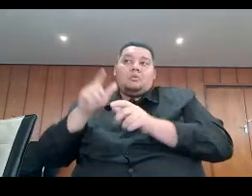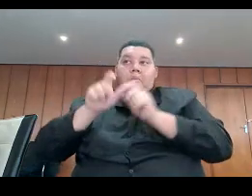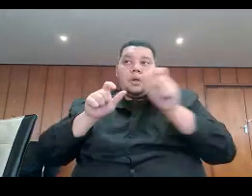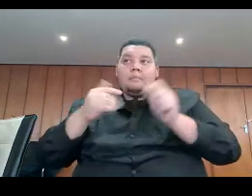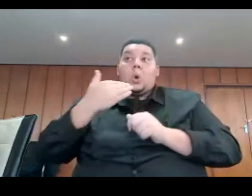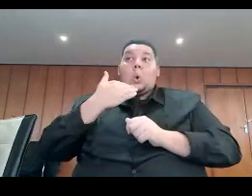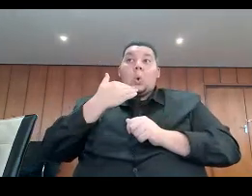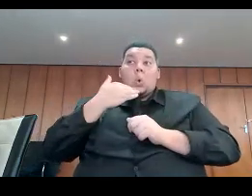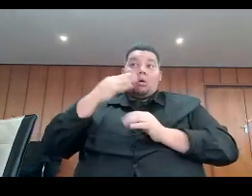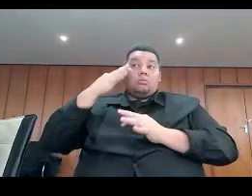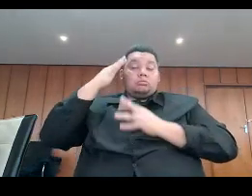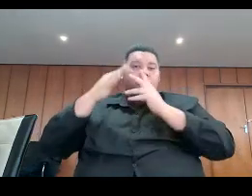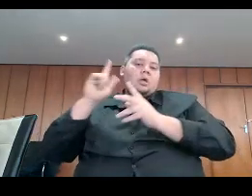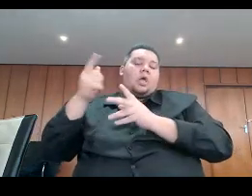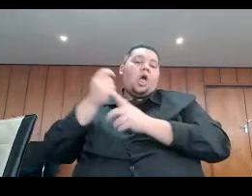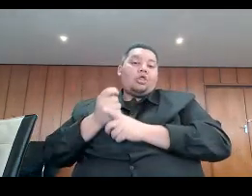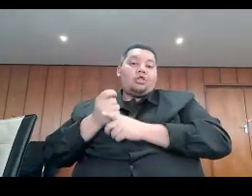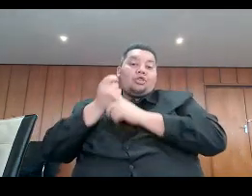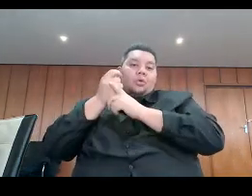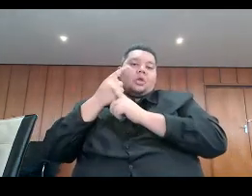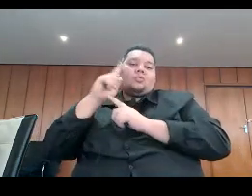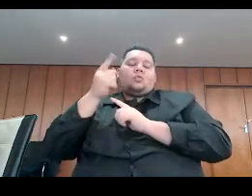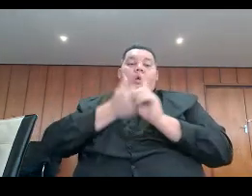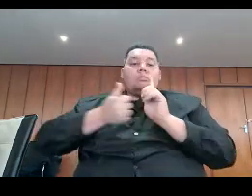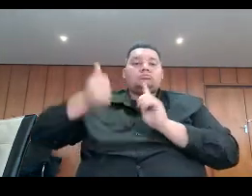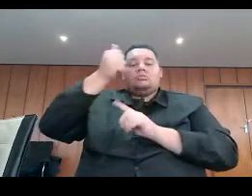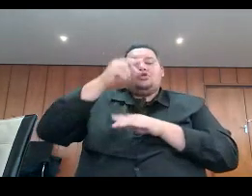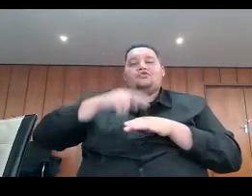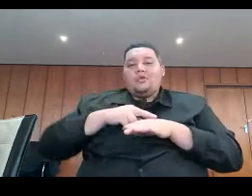were thought about as a threat to the master race.